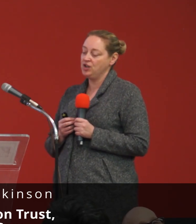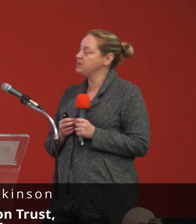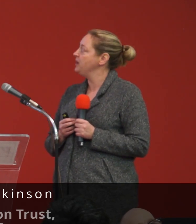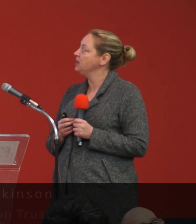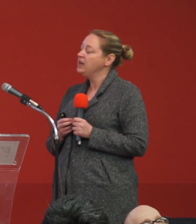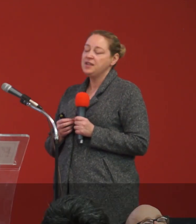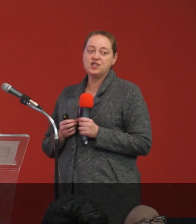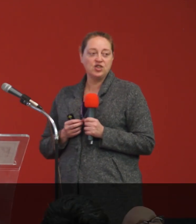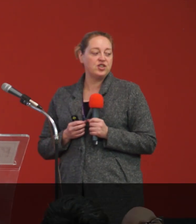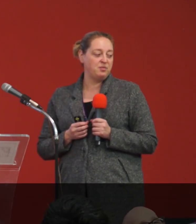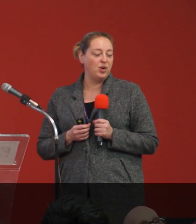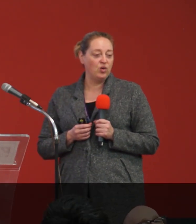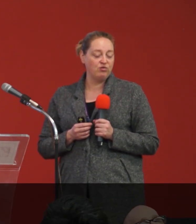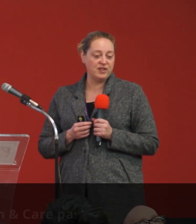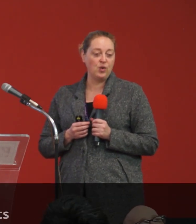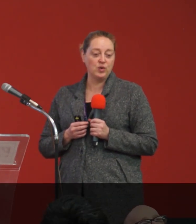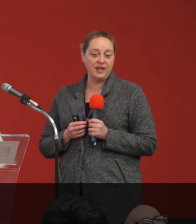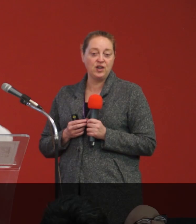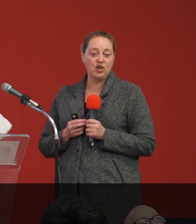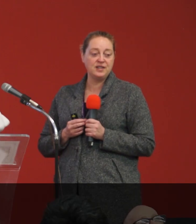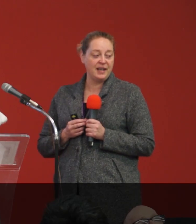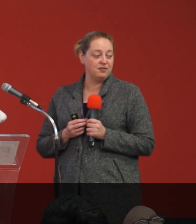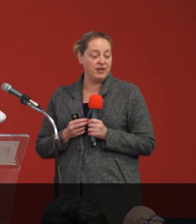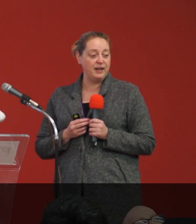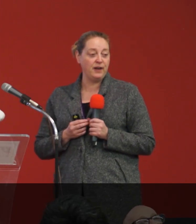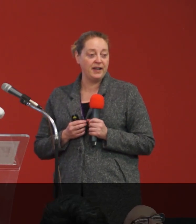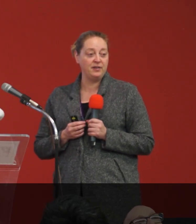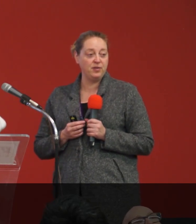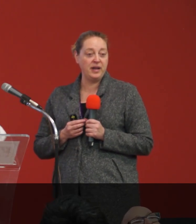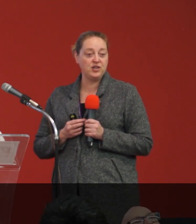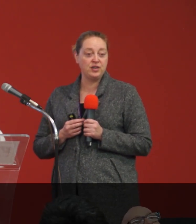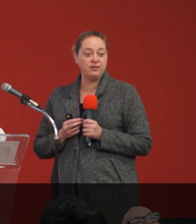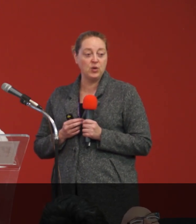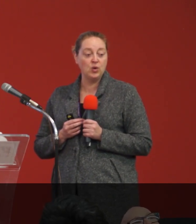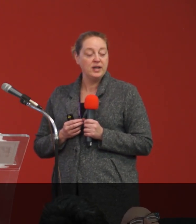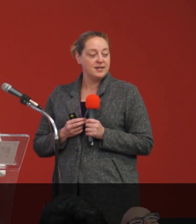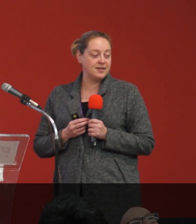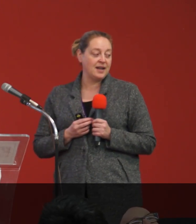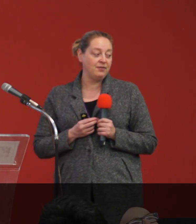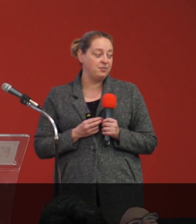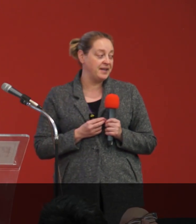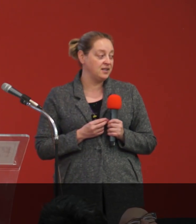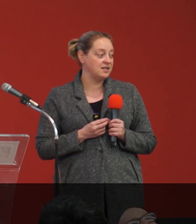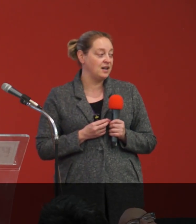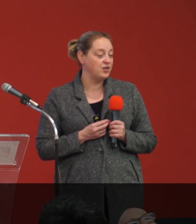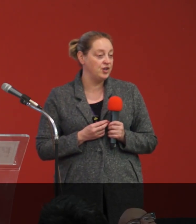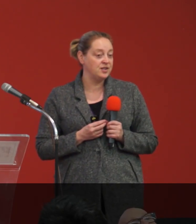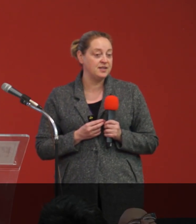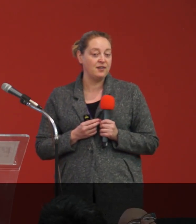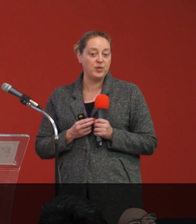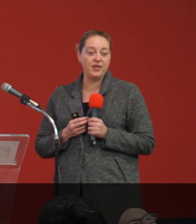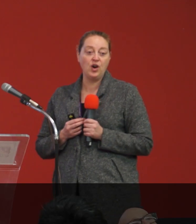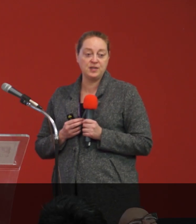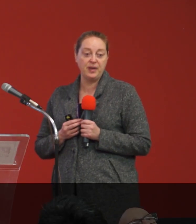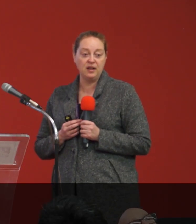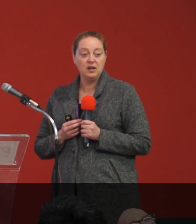come into the hospital. They're such an important resource, and they contain really vital information for staff, medical staff, nursing